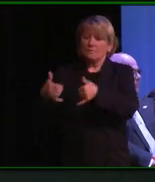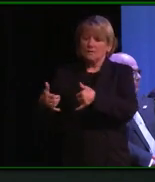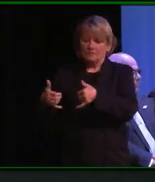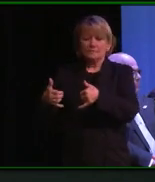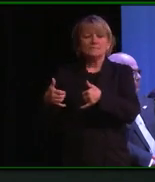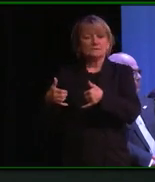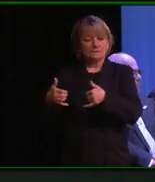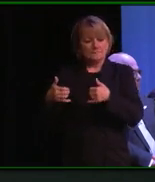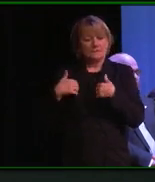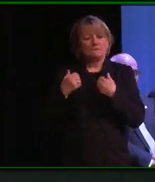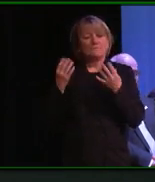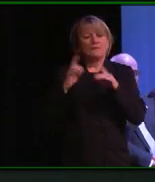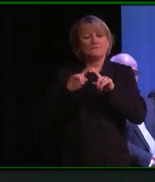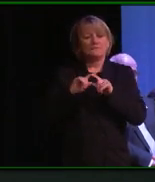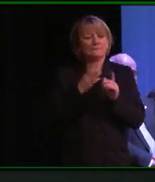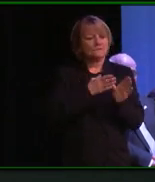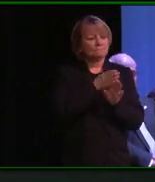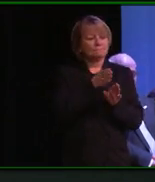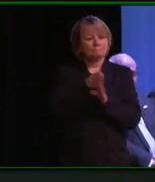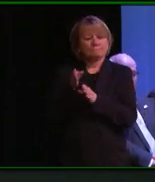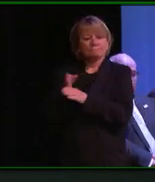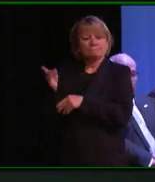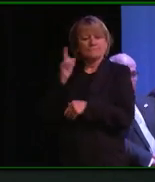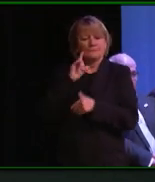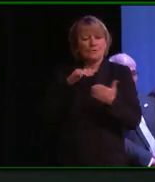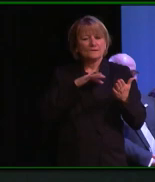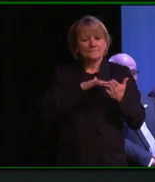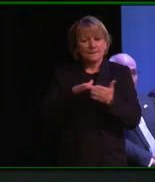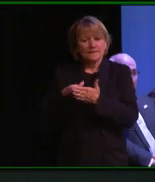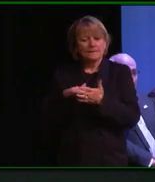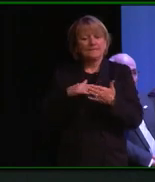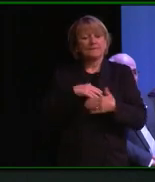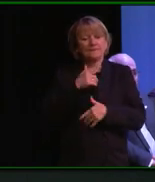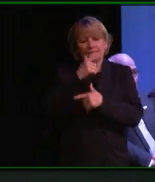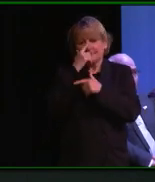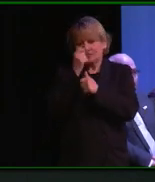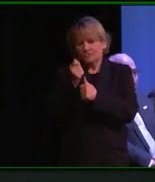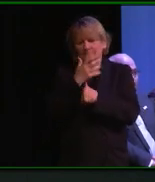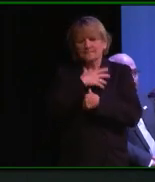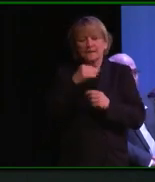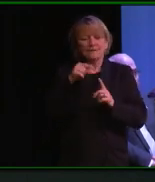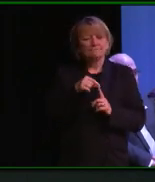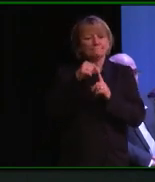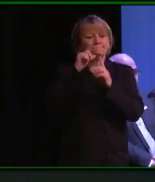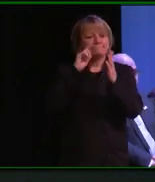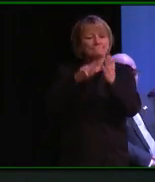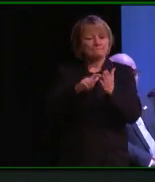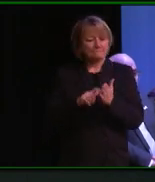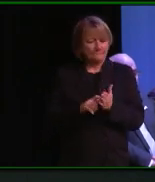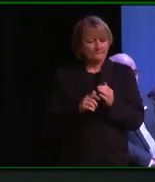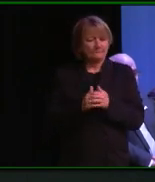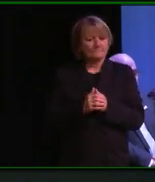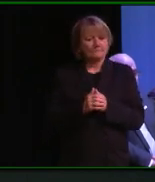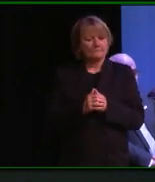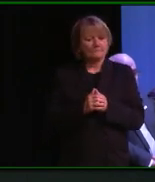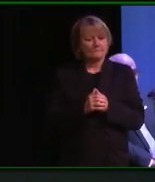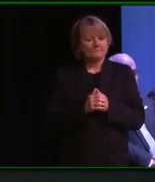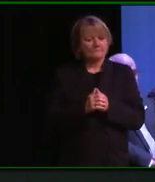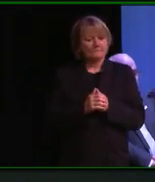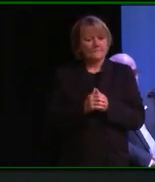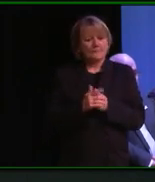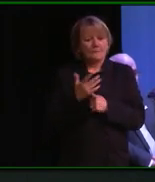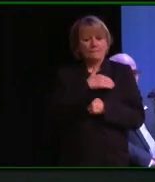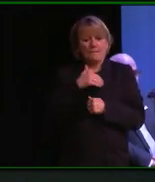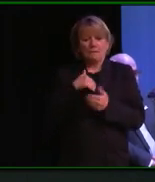cross many programs of study, interests, and distinctions. They are presented by members